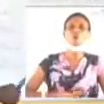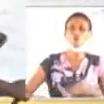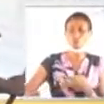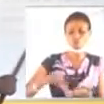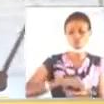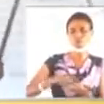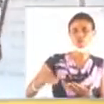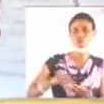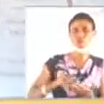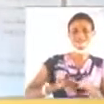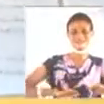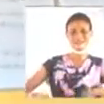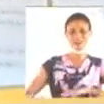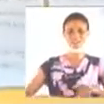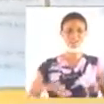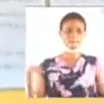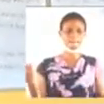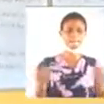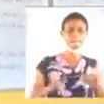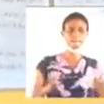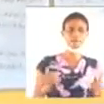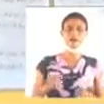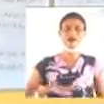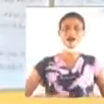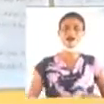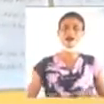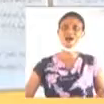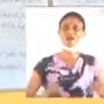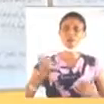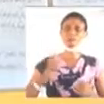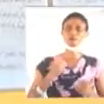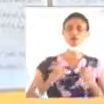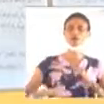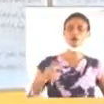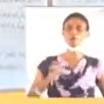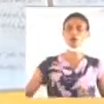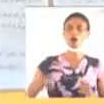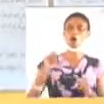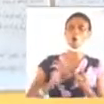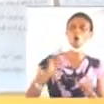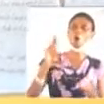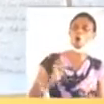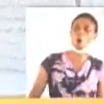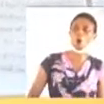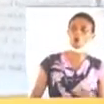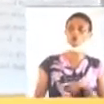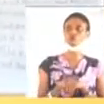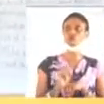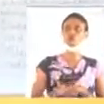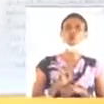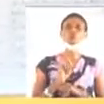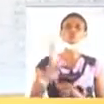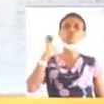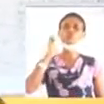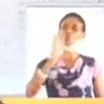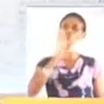done music, actors, footballers, who have done all this their job without recourse